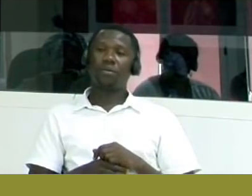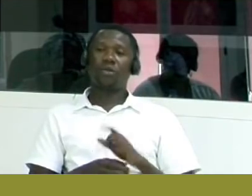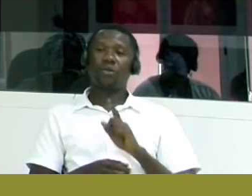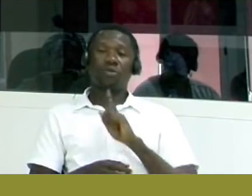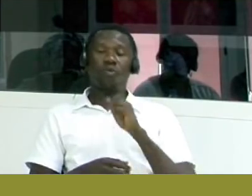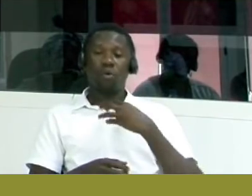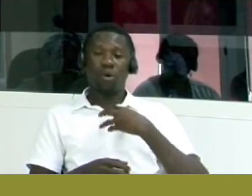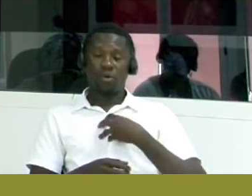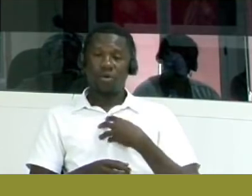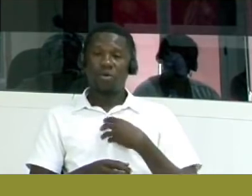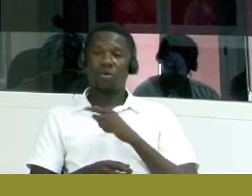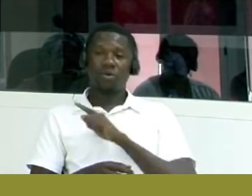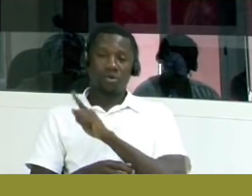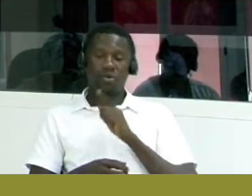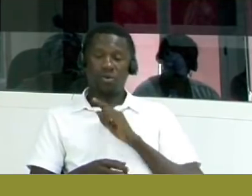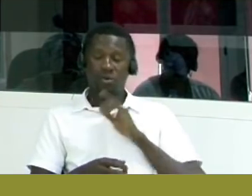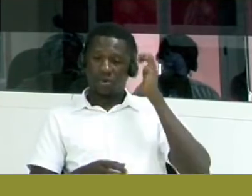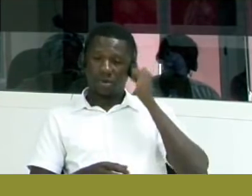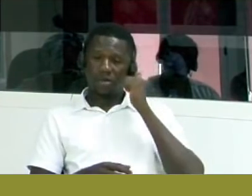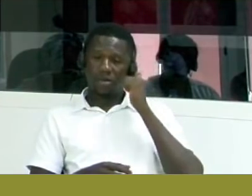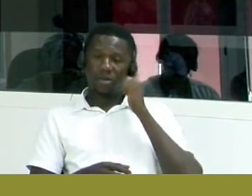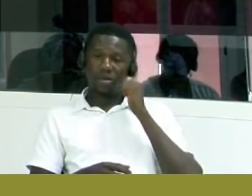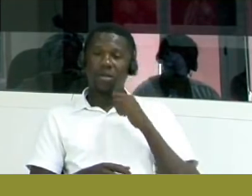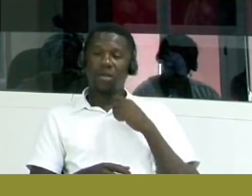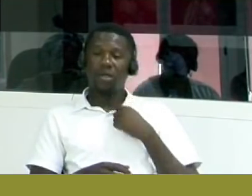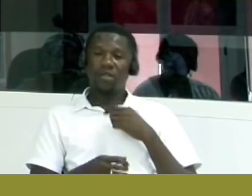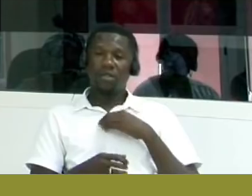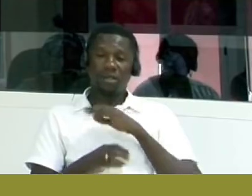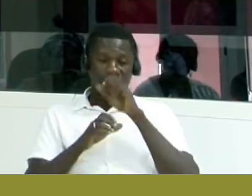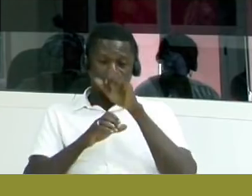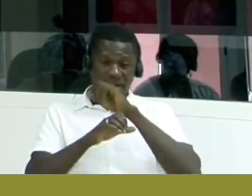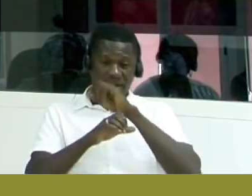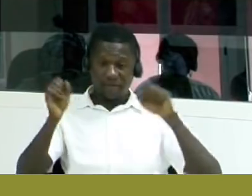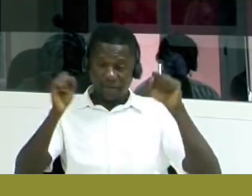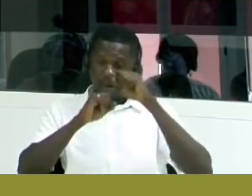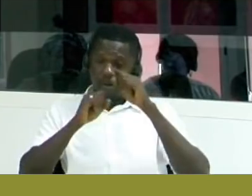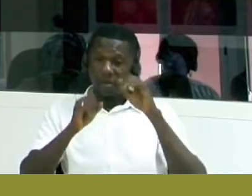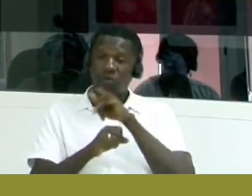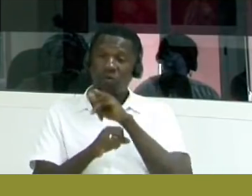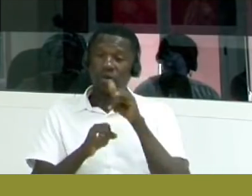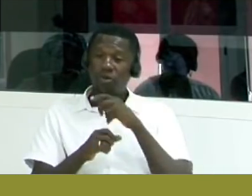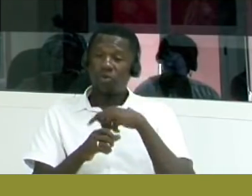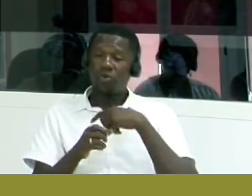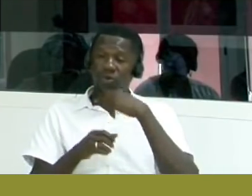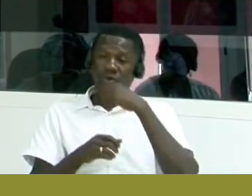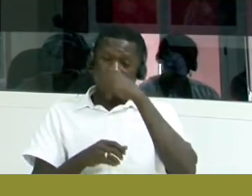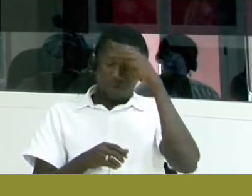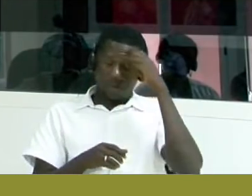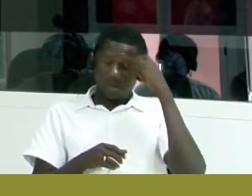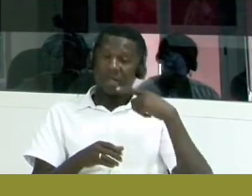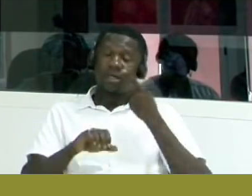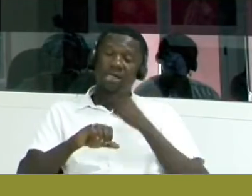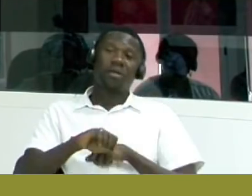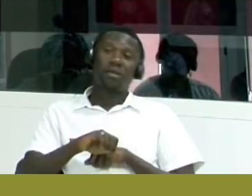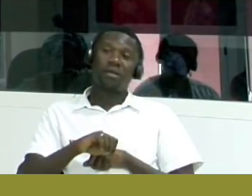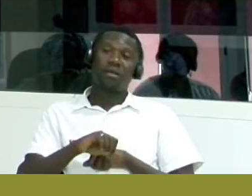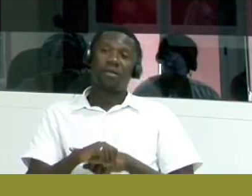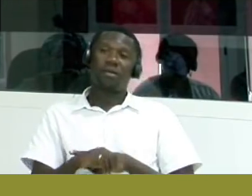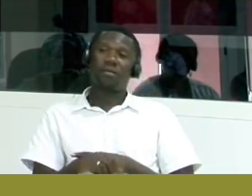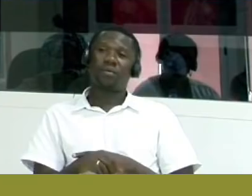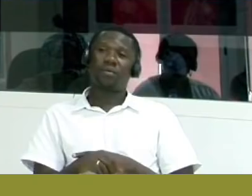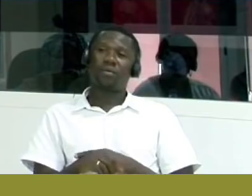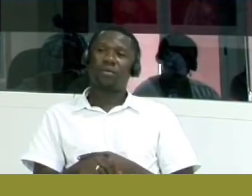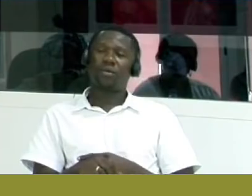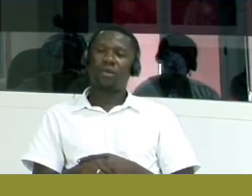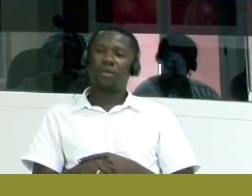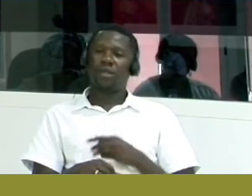us to understand is the environment in which you operated at the time. It